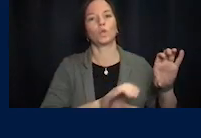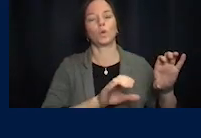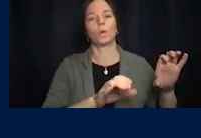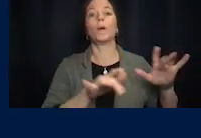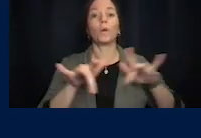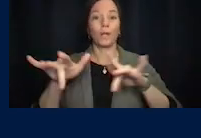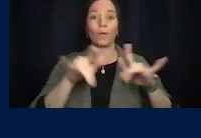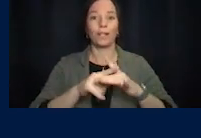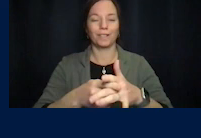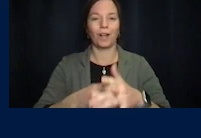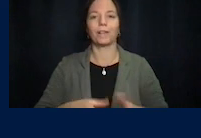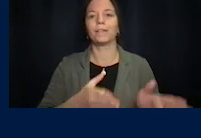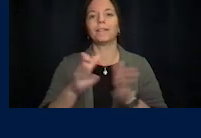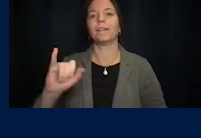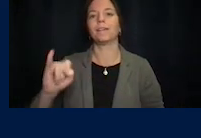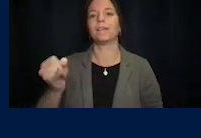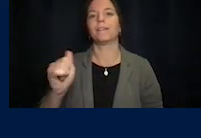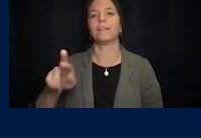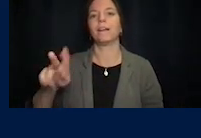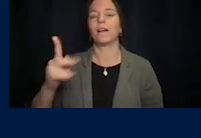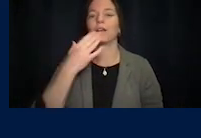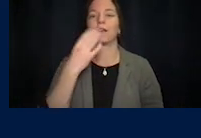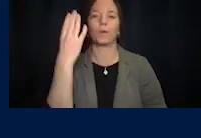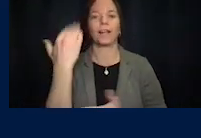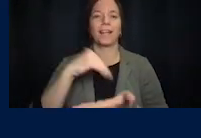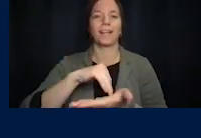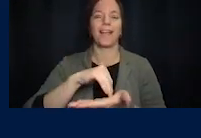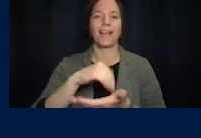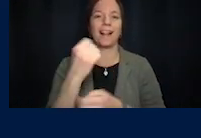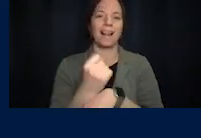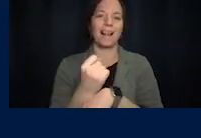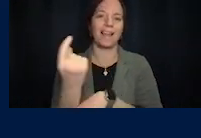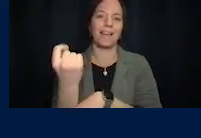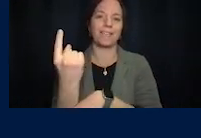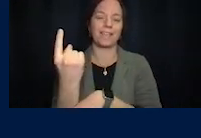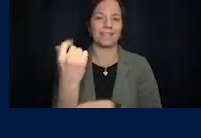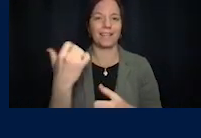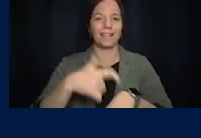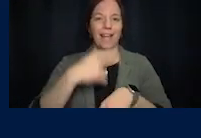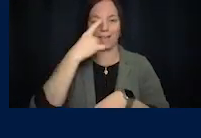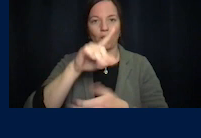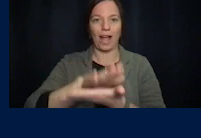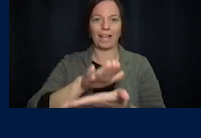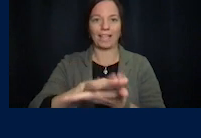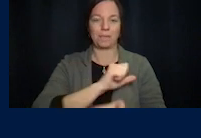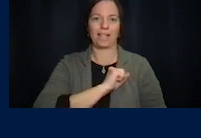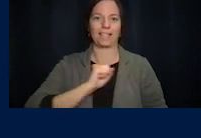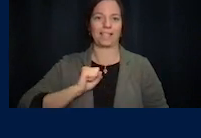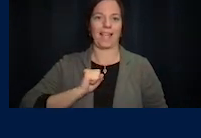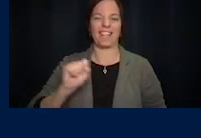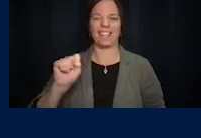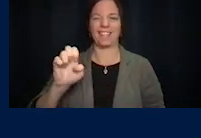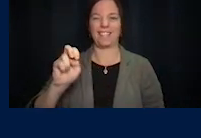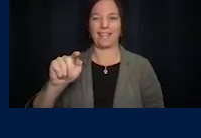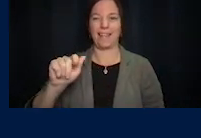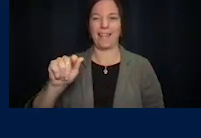All right. Good morning again. It's 11 o'clock. It's time for our Academic Senate discussion. And here they are